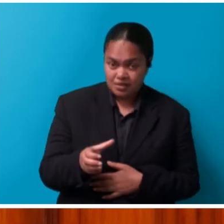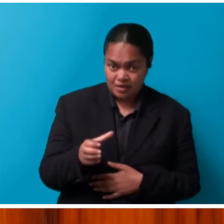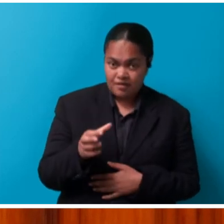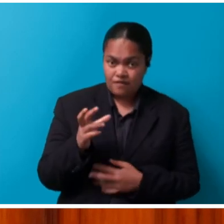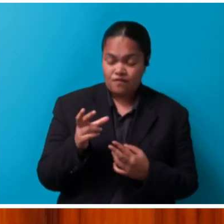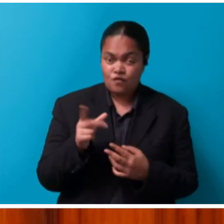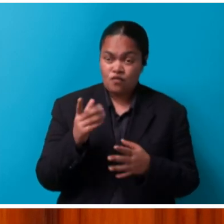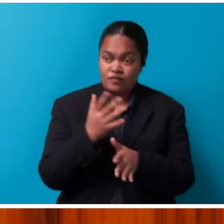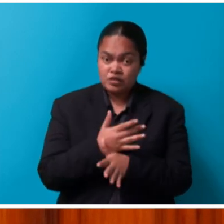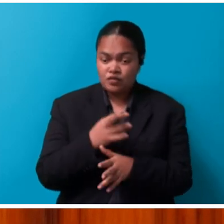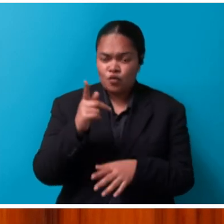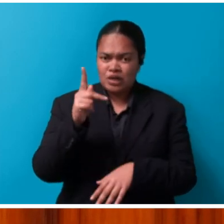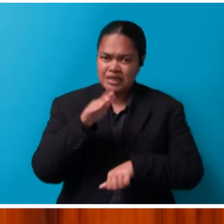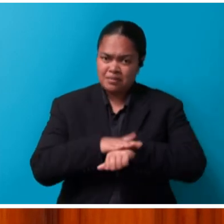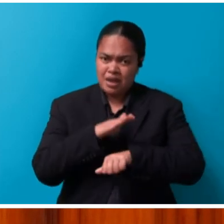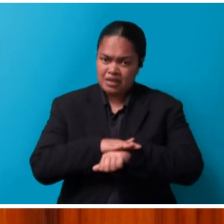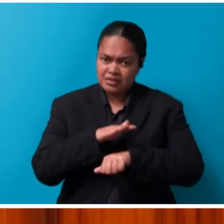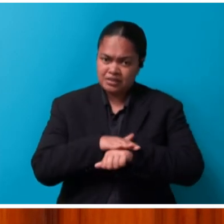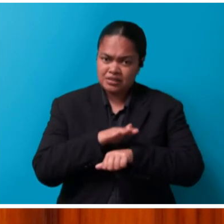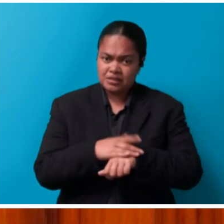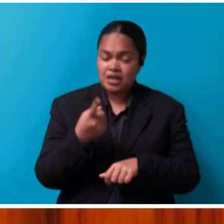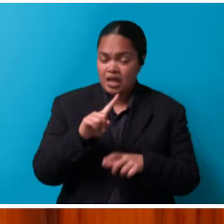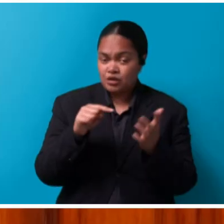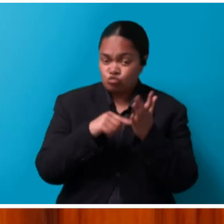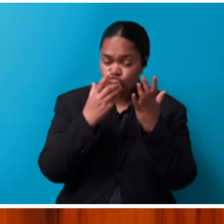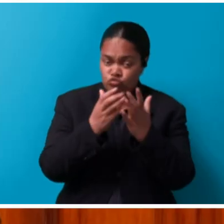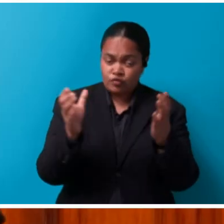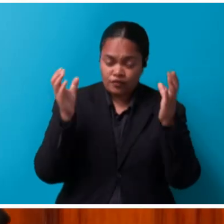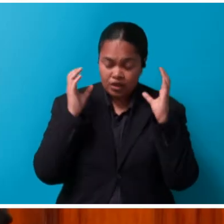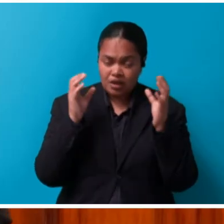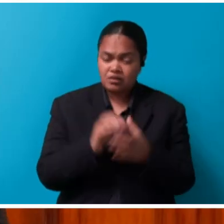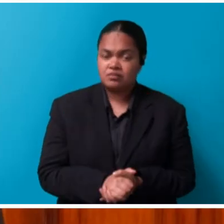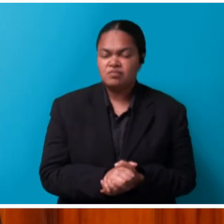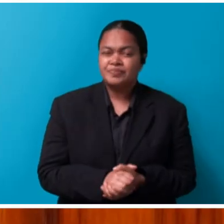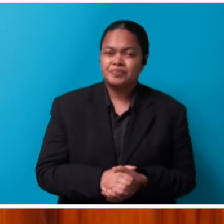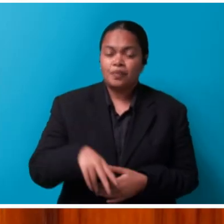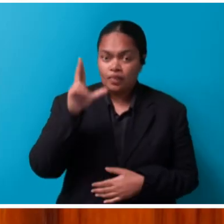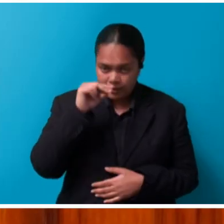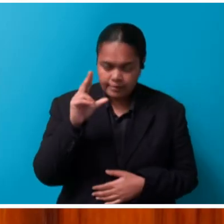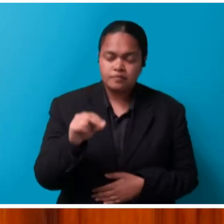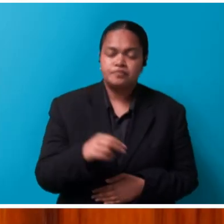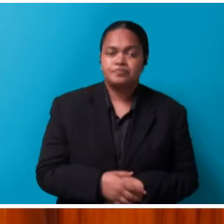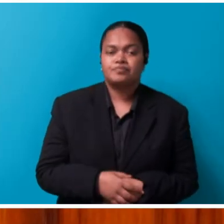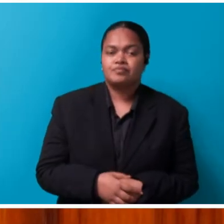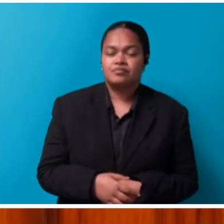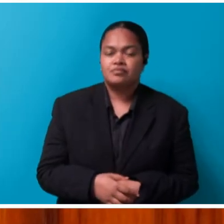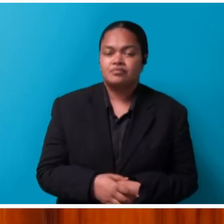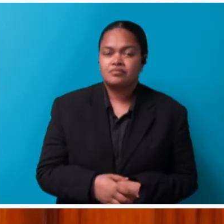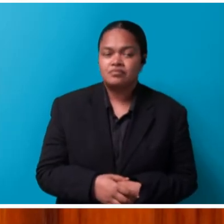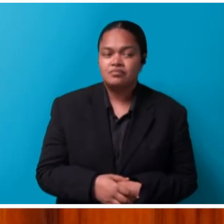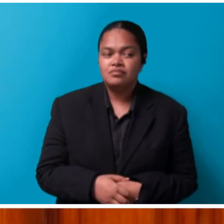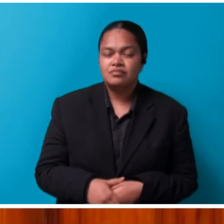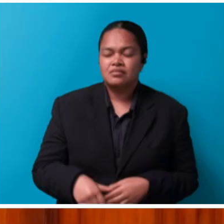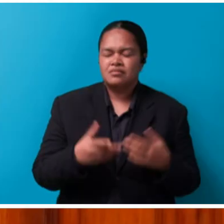Fisheries for Kiribati and for Tuvalu on the possibility of the